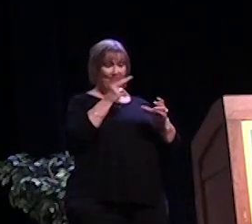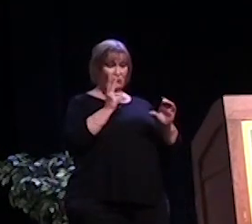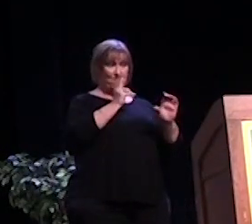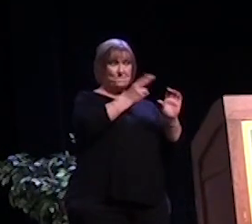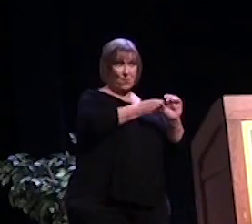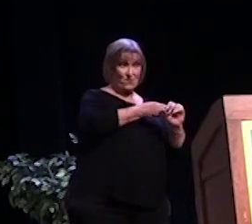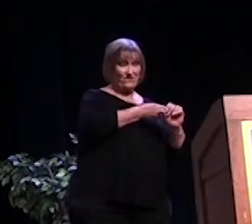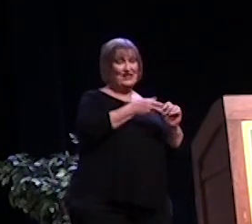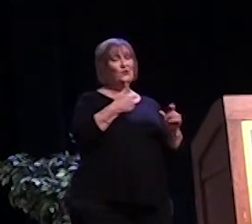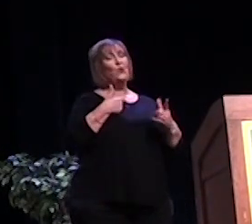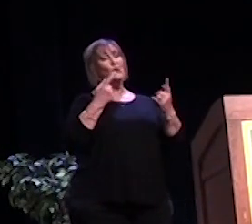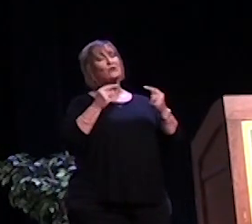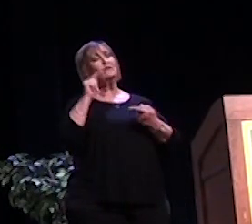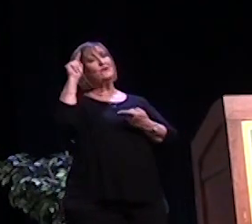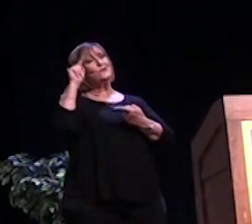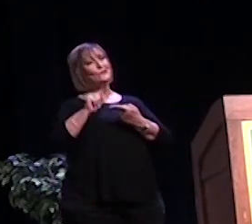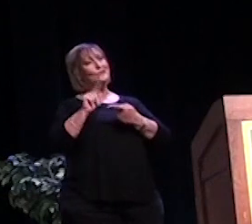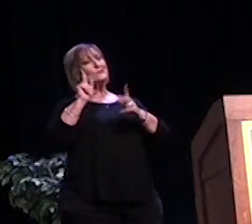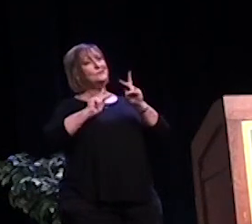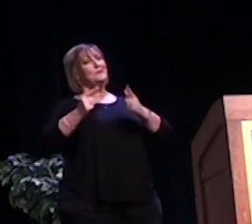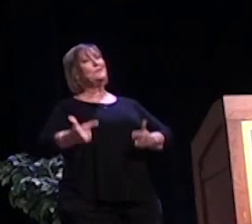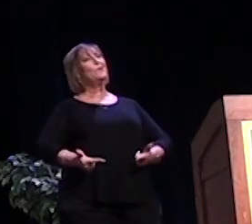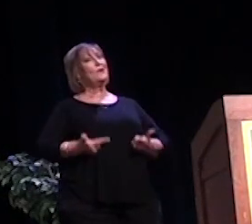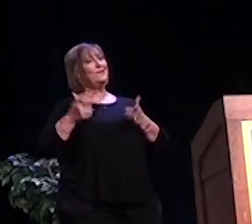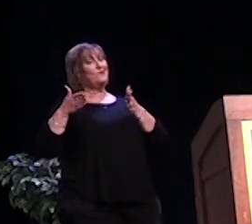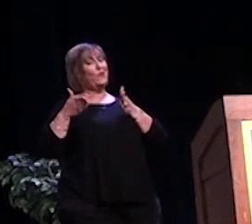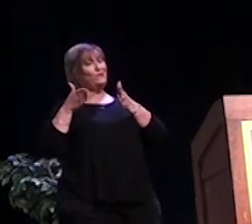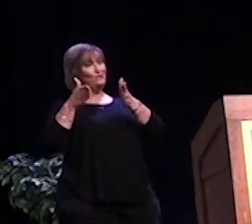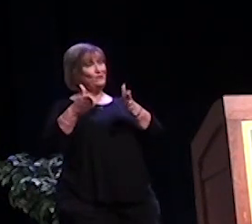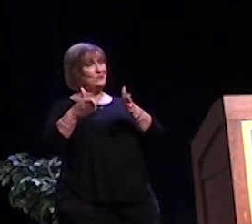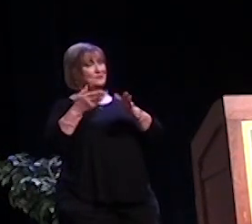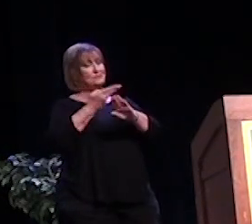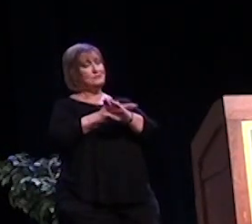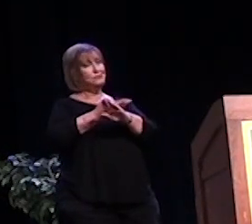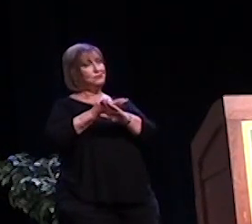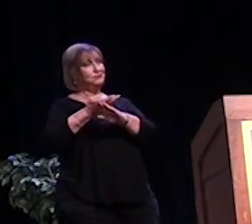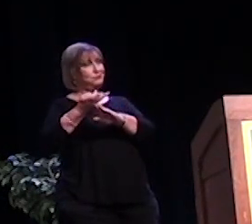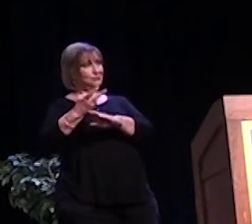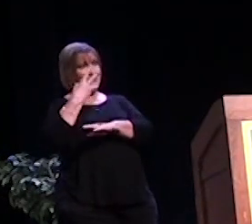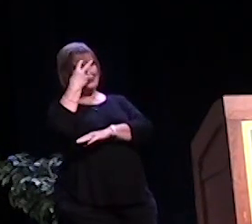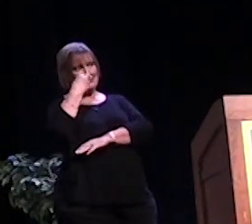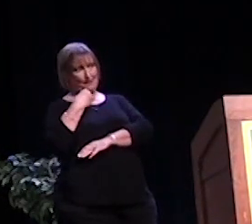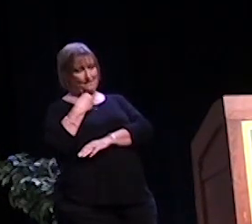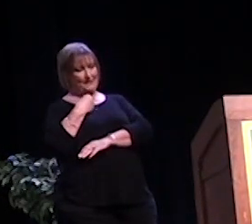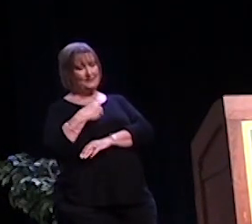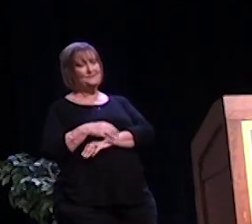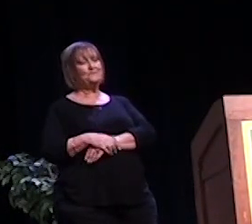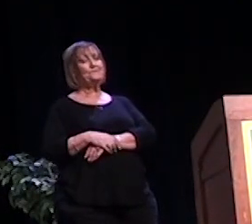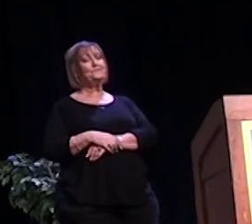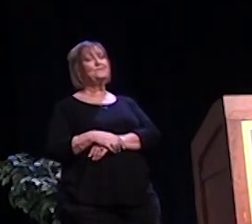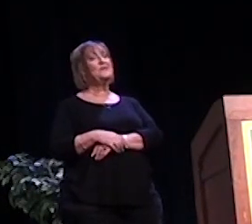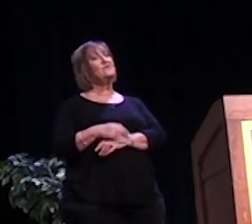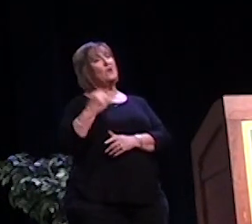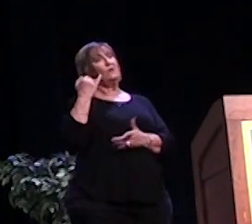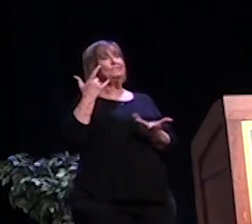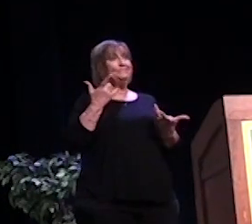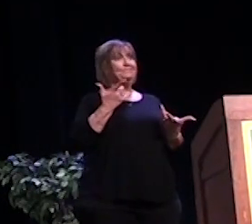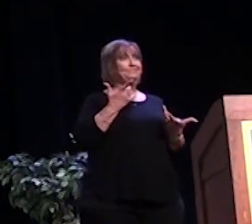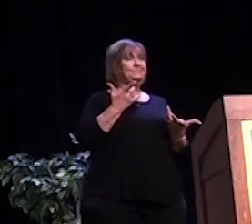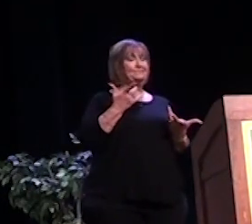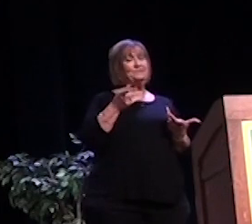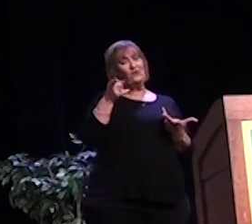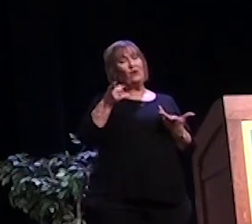on reducing street homelessness in San Antonio. So individuals have to obviously be